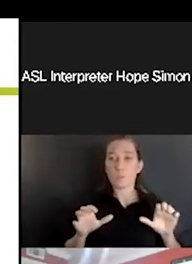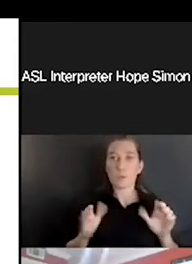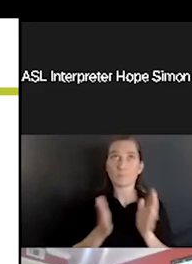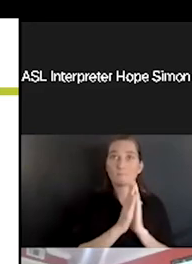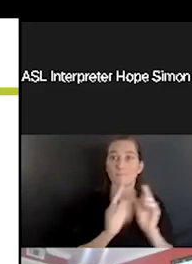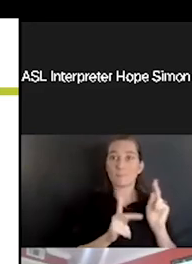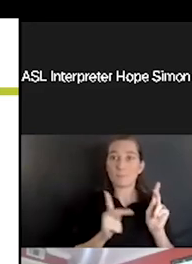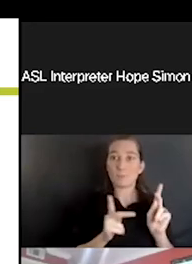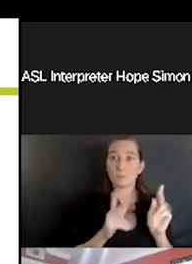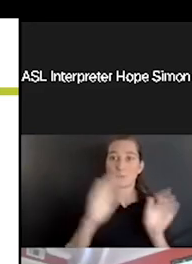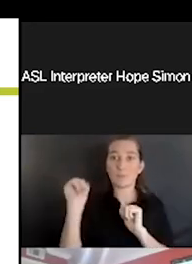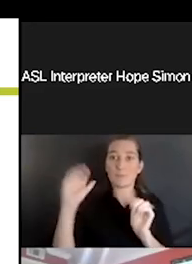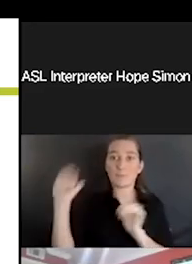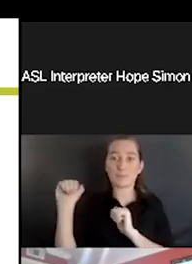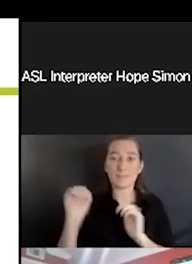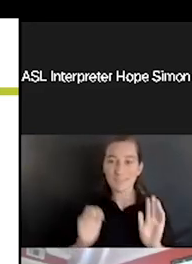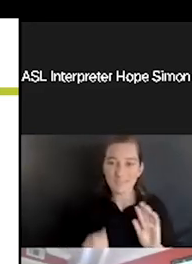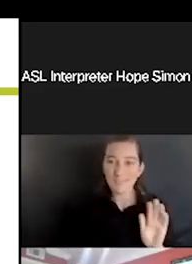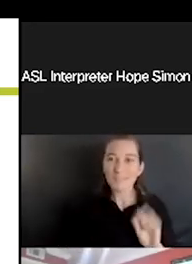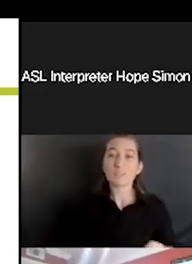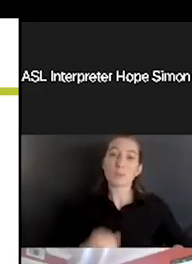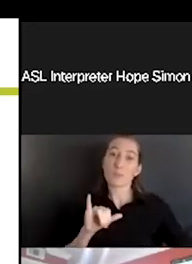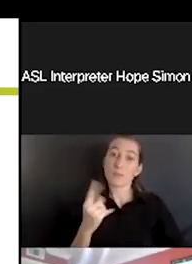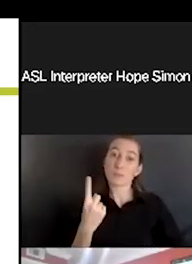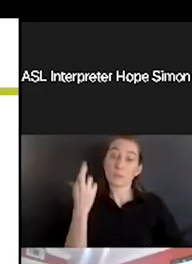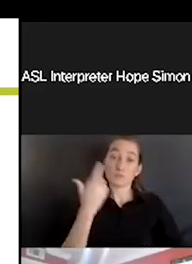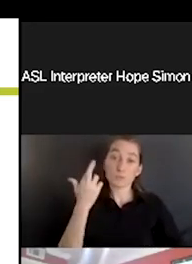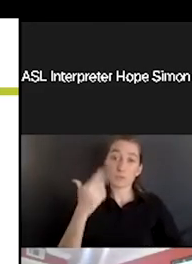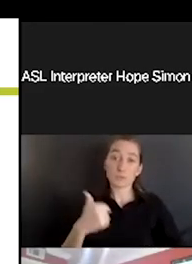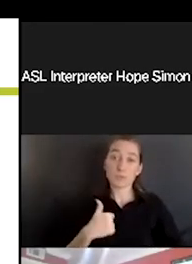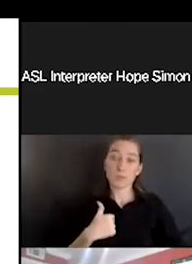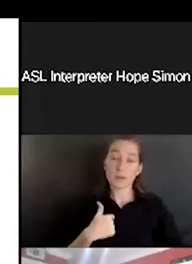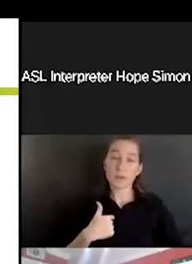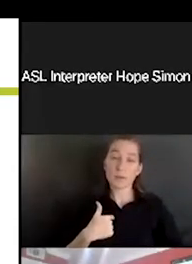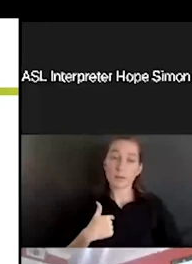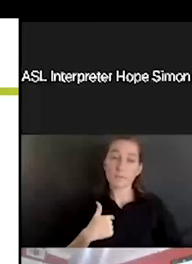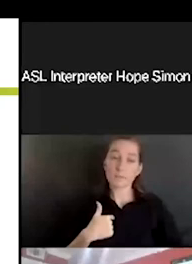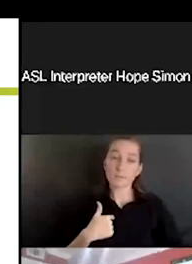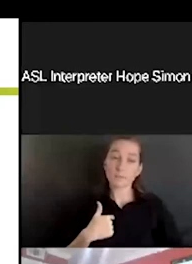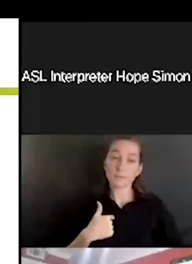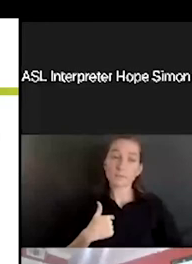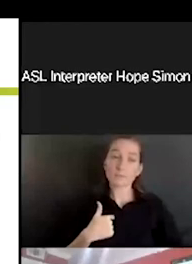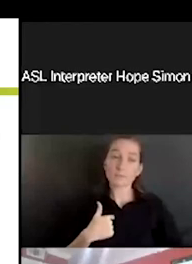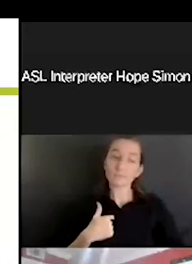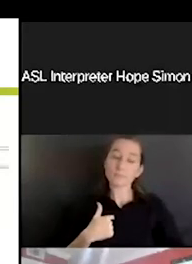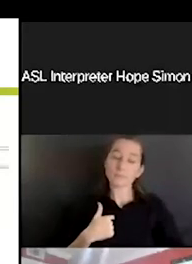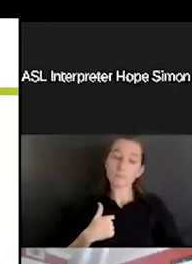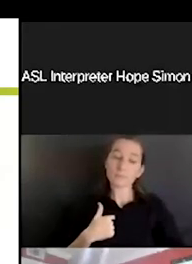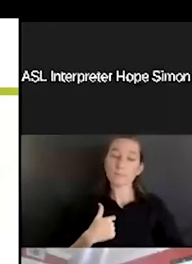homes. That is one of the reasons why I mentioned that you really have to understand the scope of the